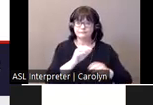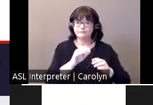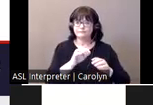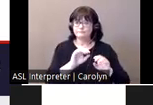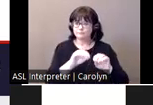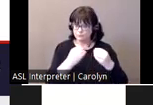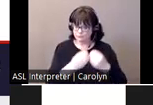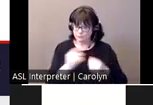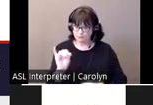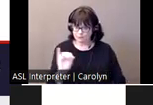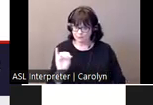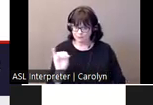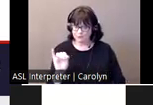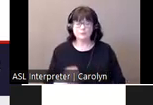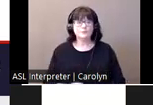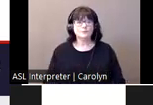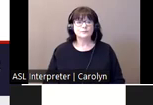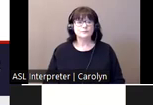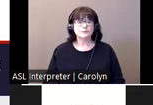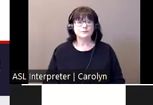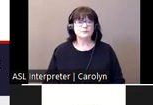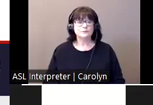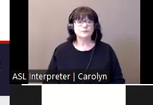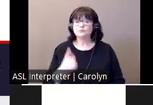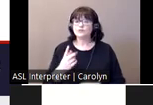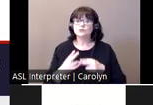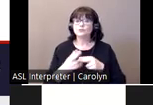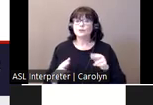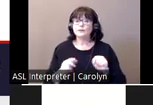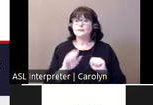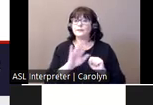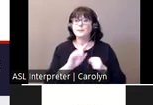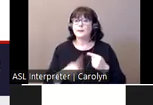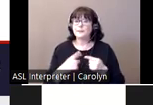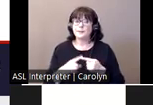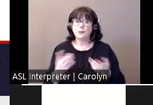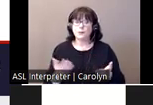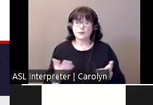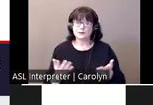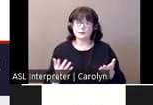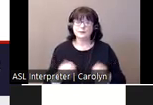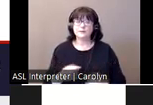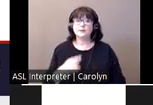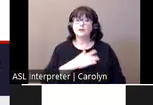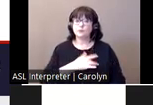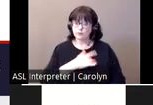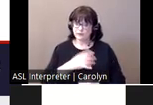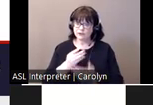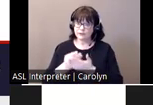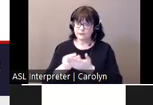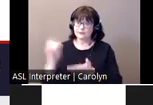And to read a little bit about them, just a sentence about their about statement. eCampus Ontario is a provincially